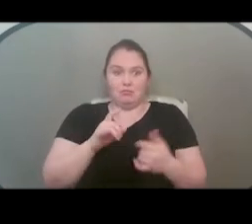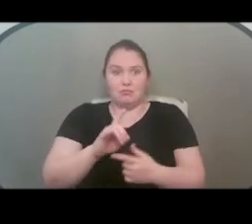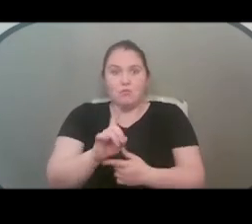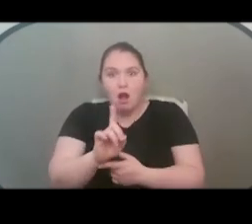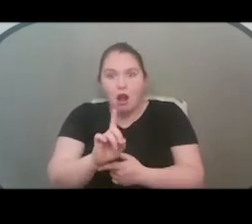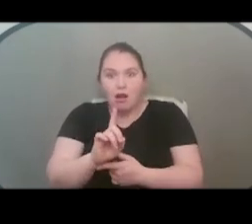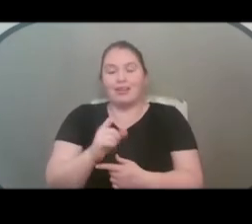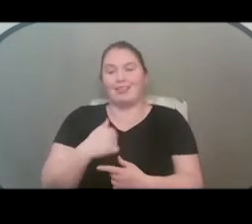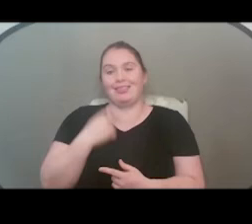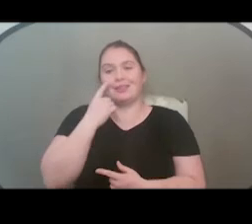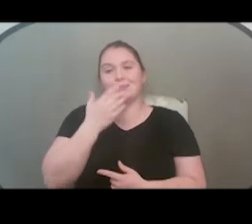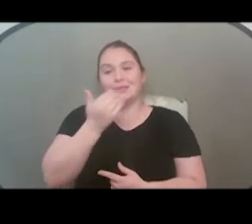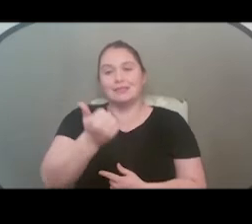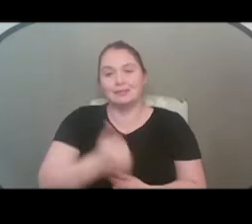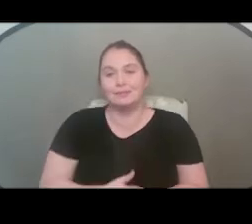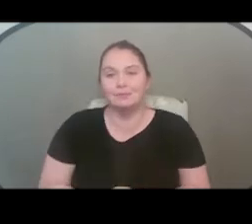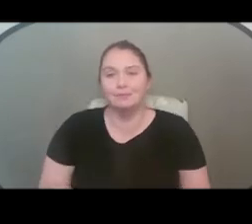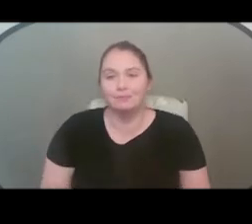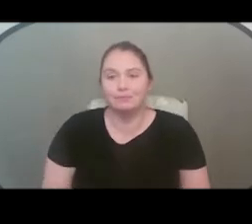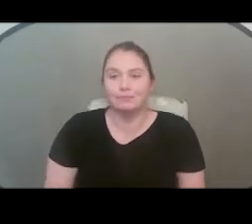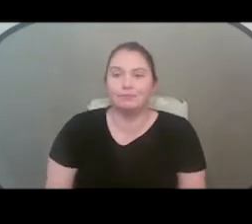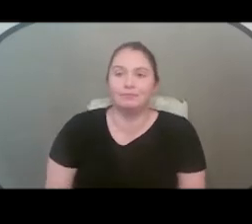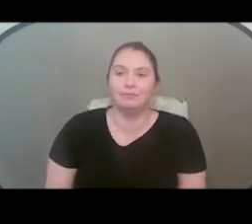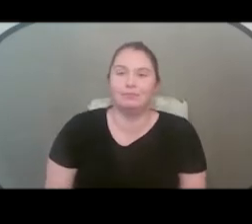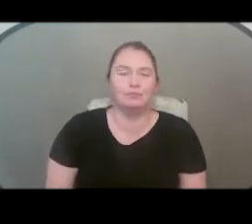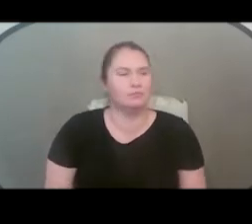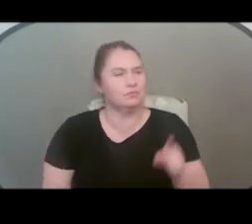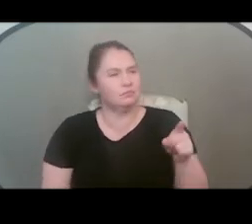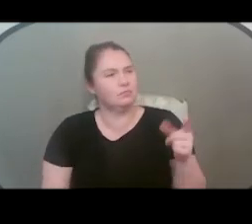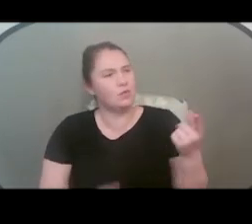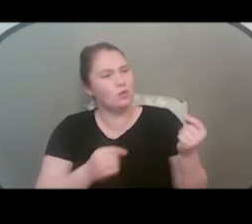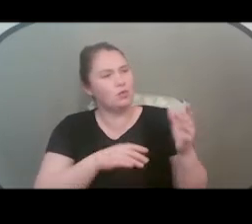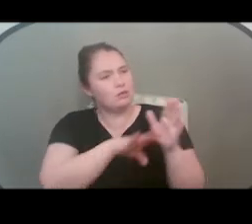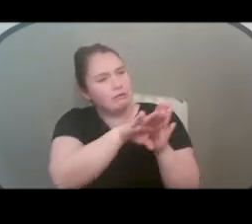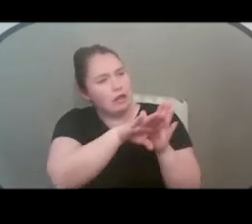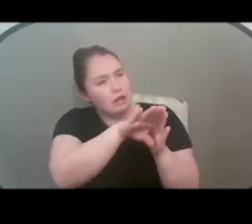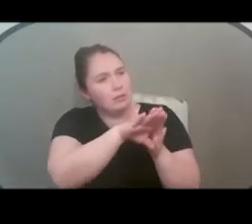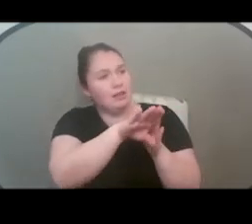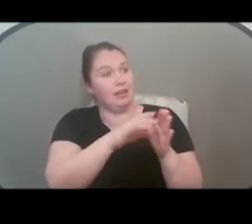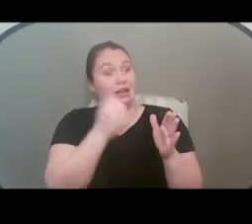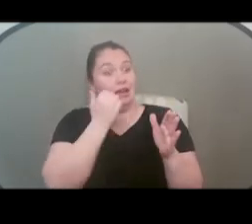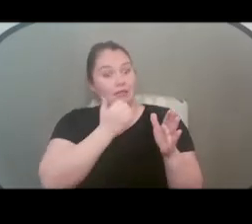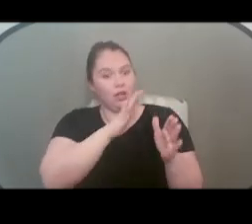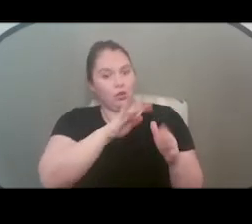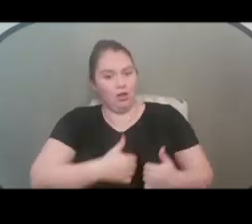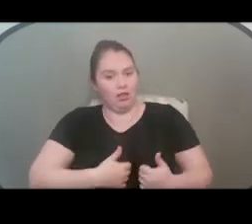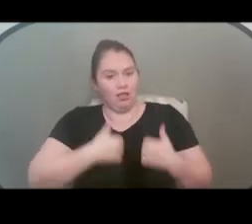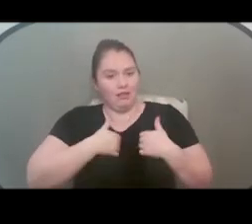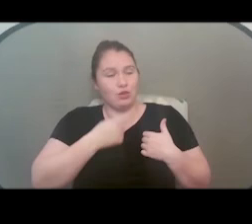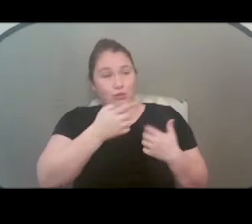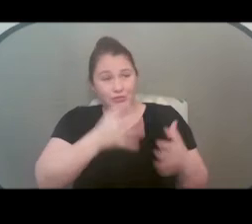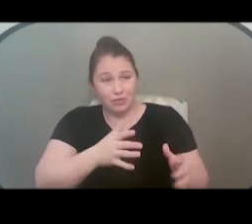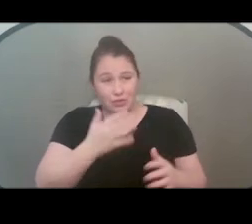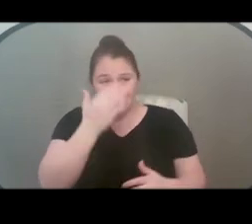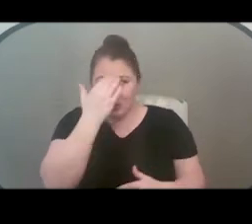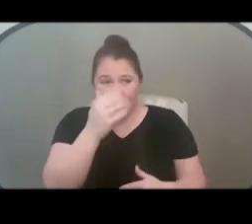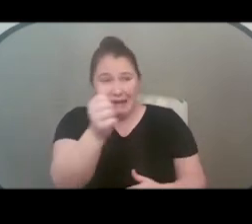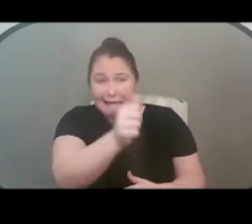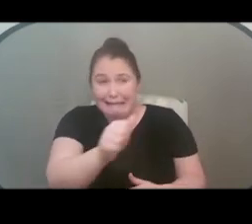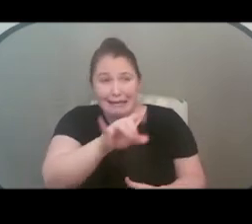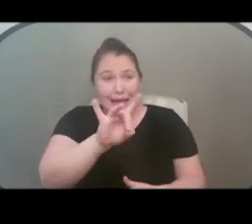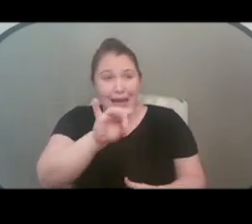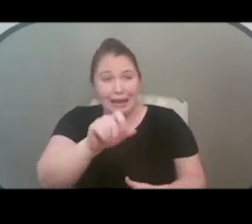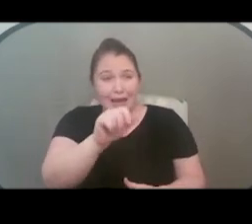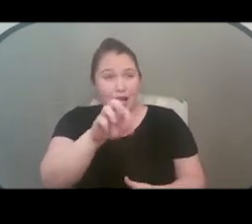location. And you deal with development every day of your life. I mean, do you know of any 80-acre tract that would seem like